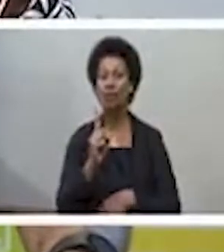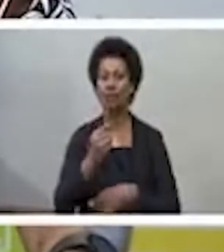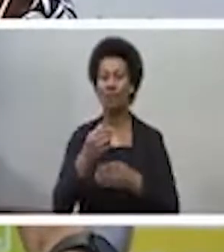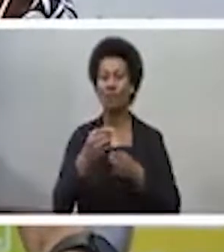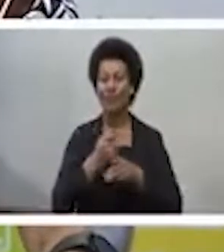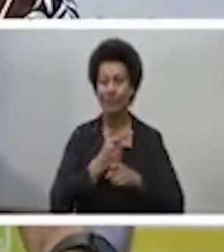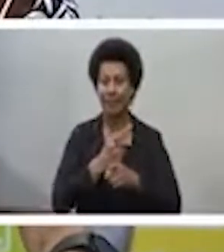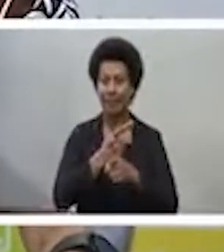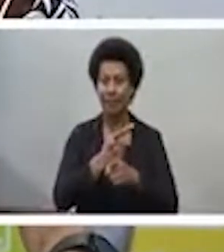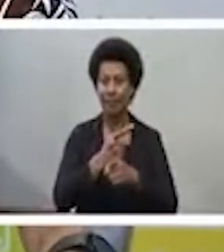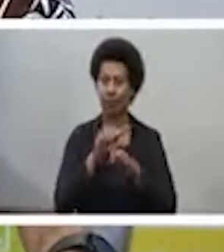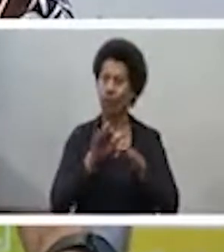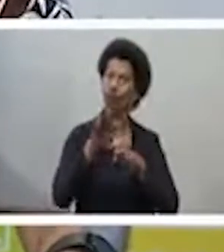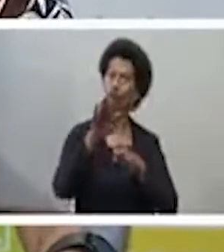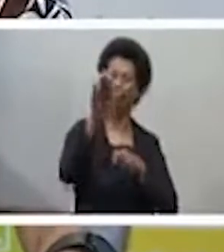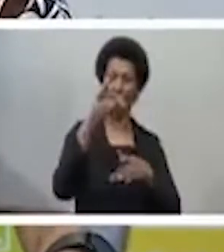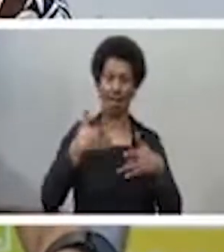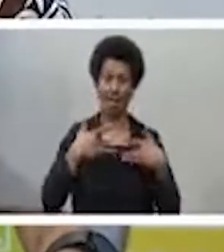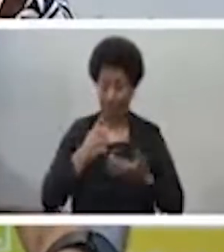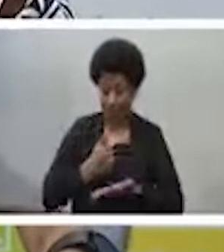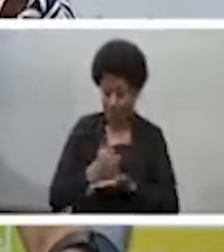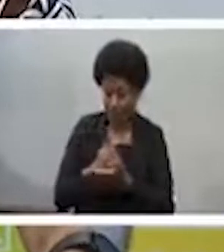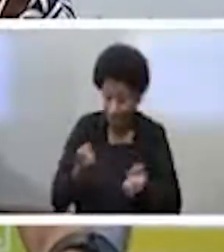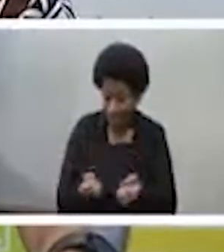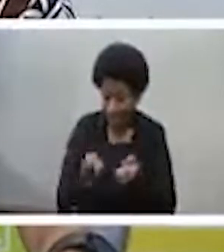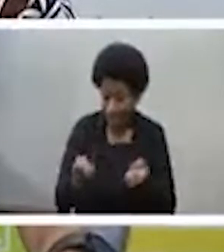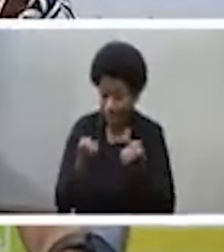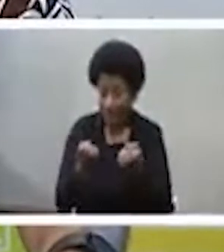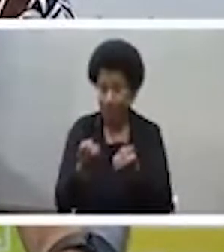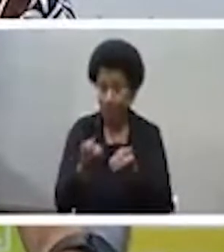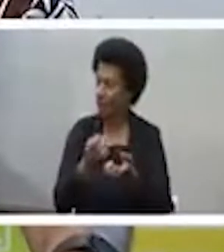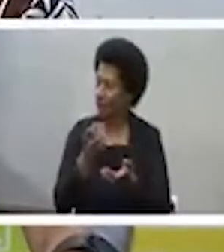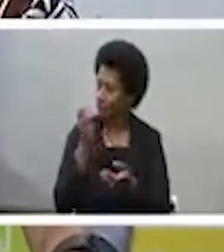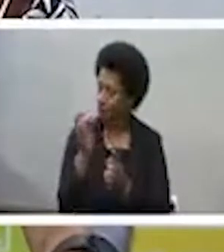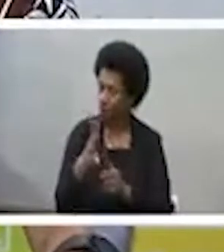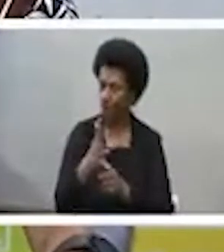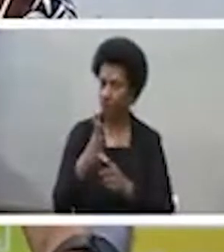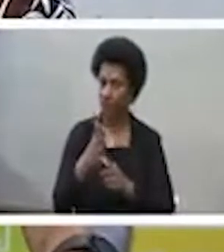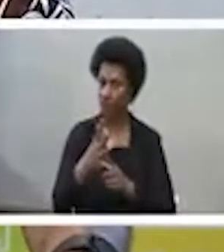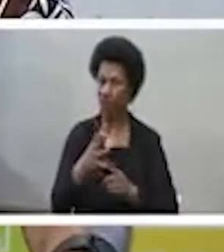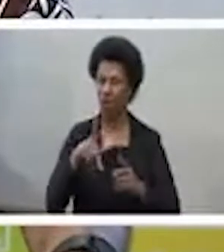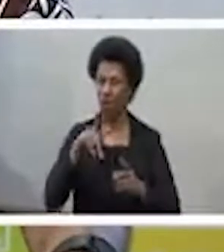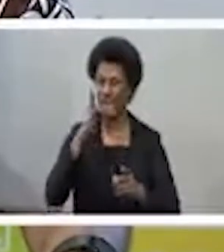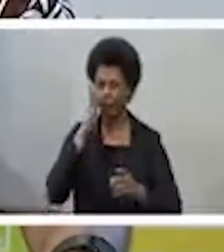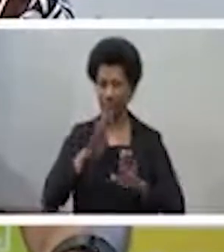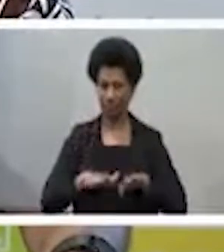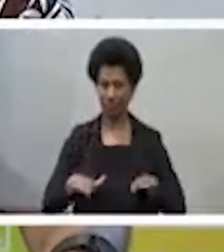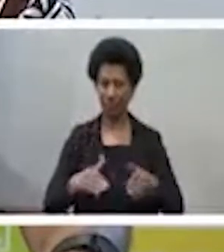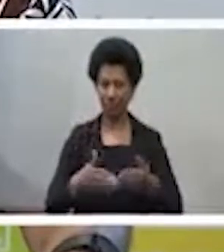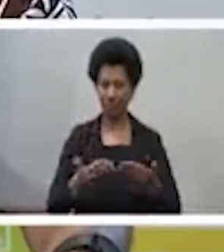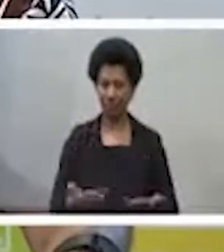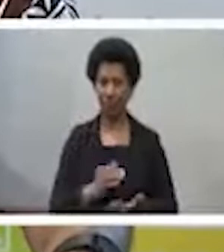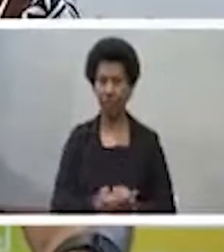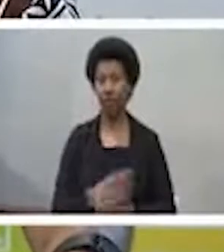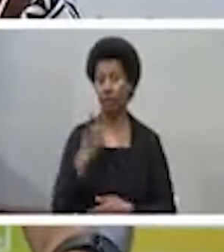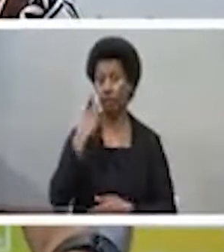line. The support we give them now matters considerably. However, a worrying trend is